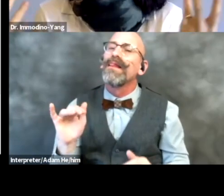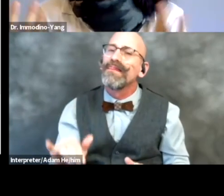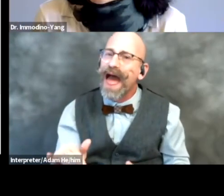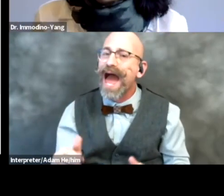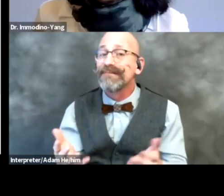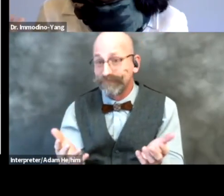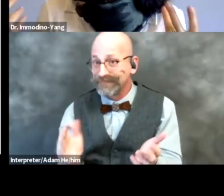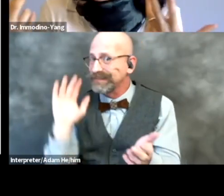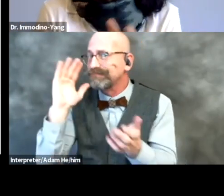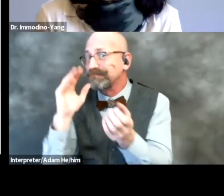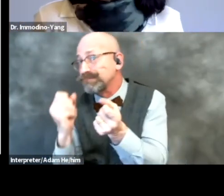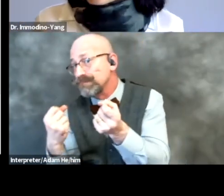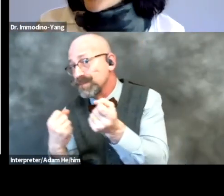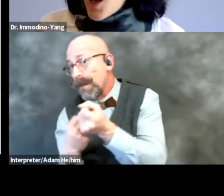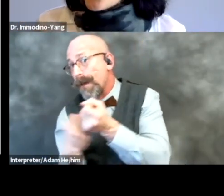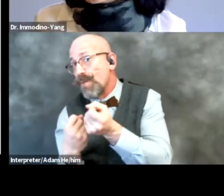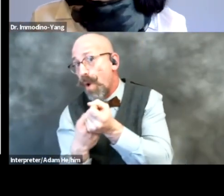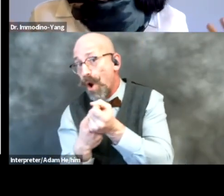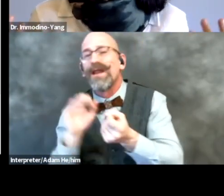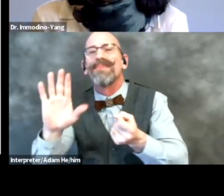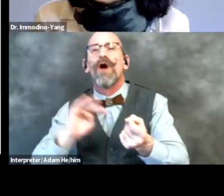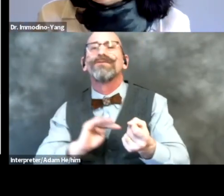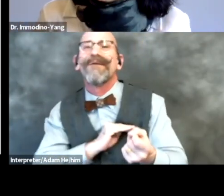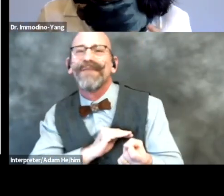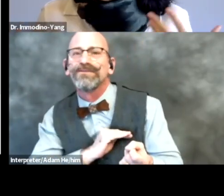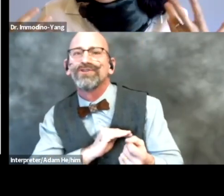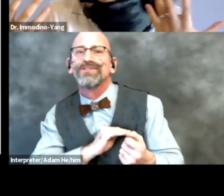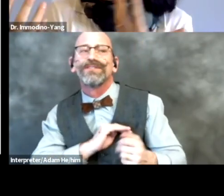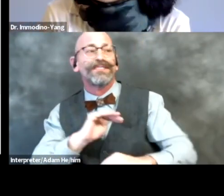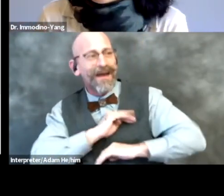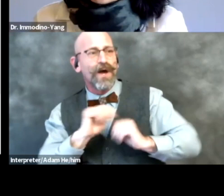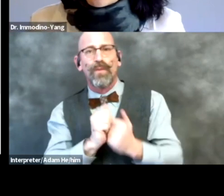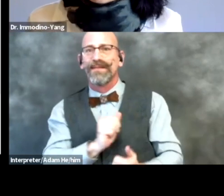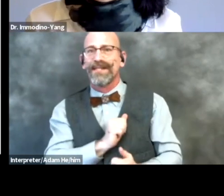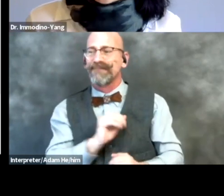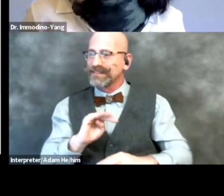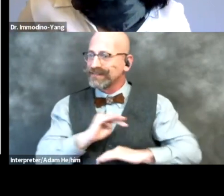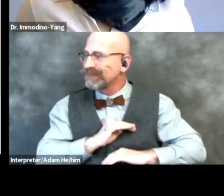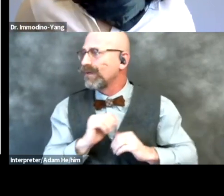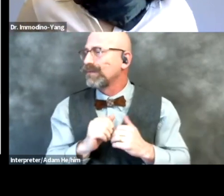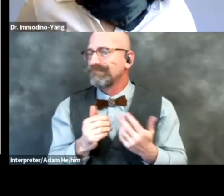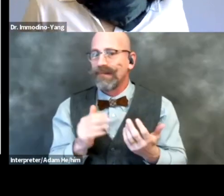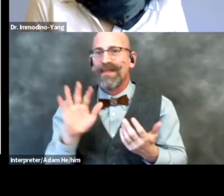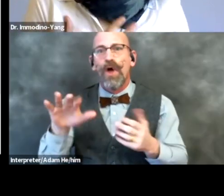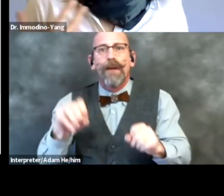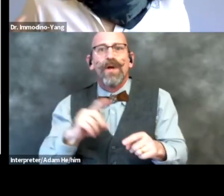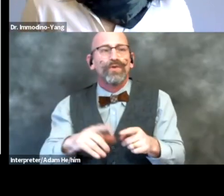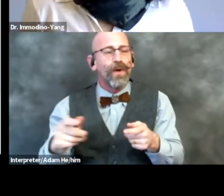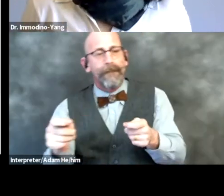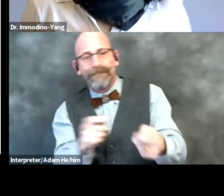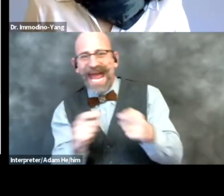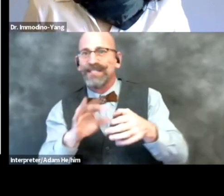their satisfaction with themselves, their ability to manage close relationships in ways that